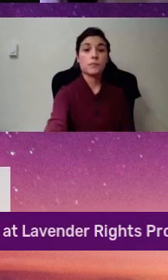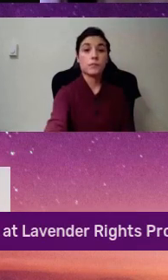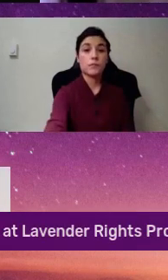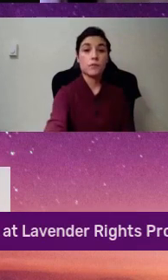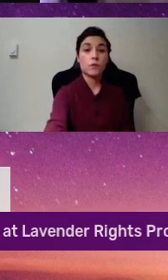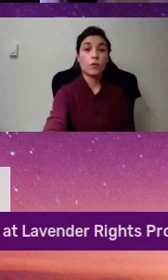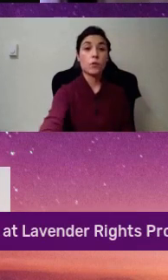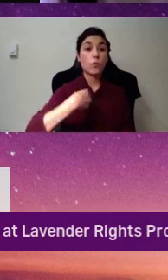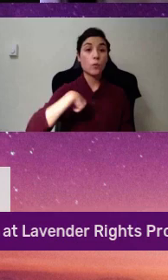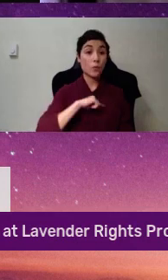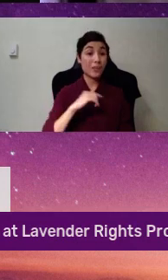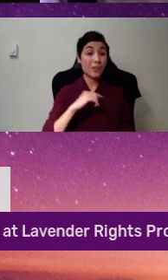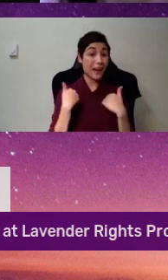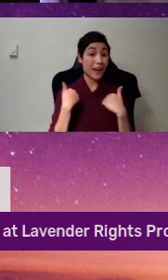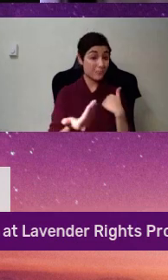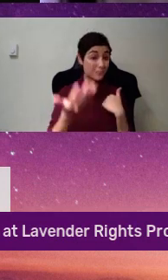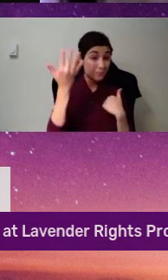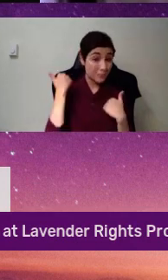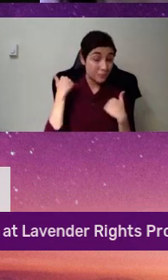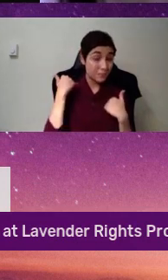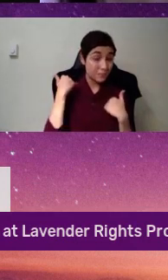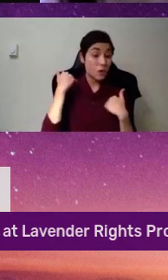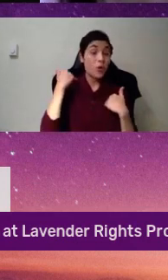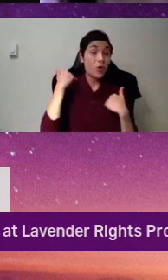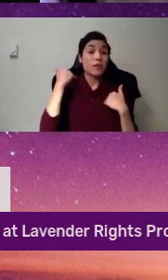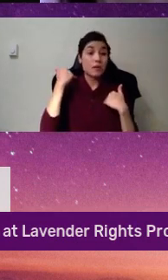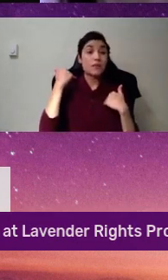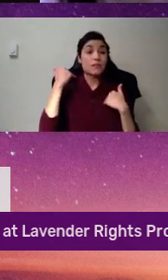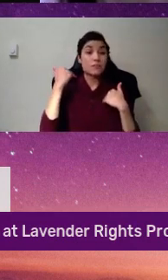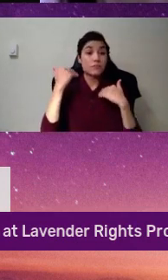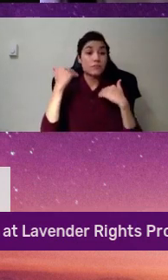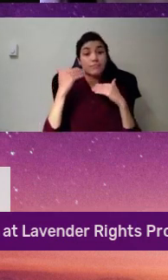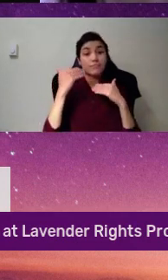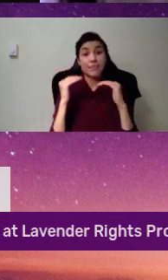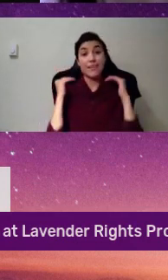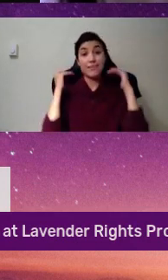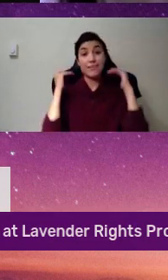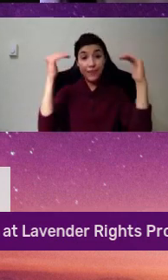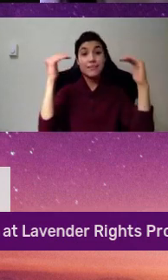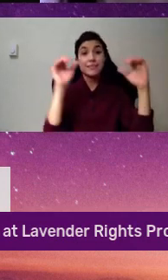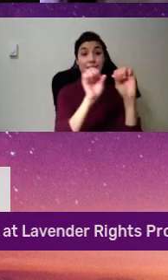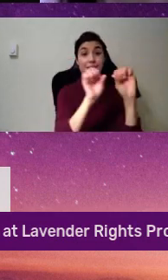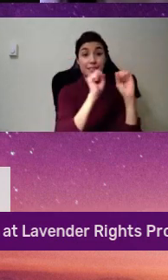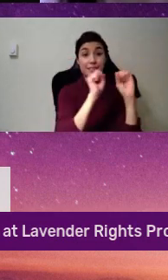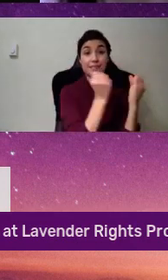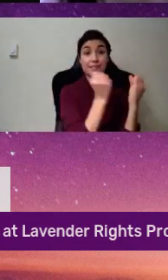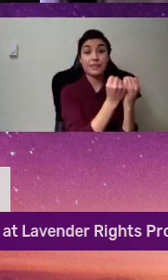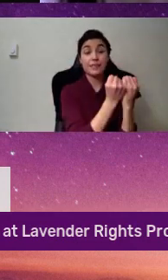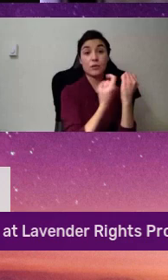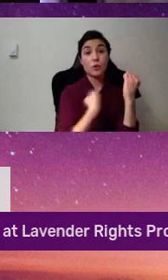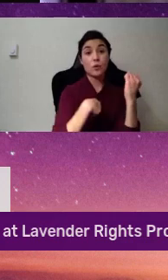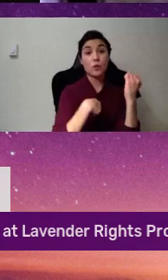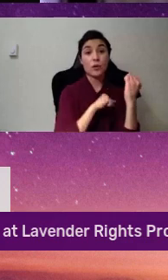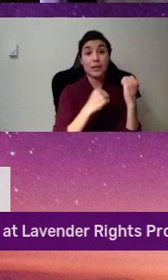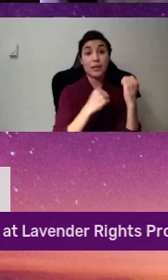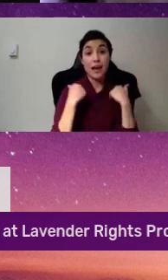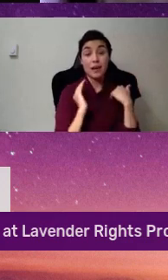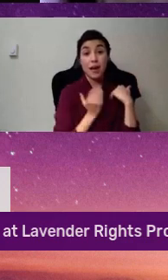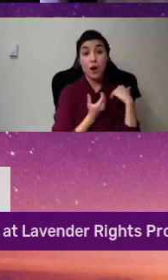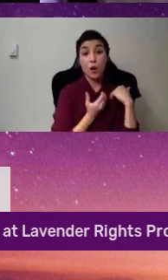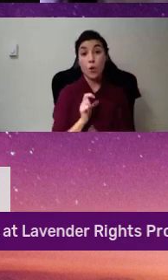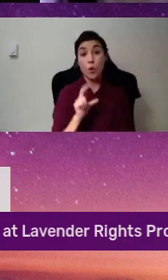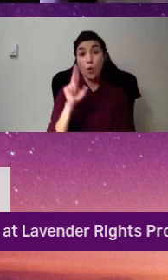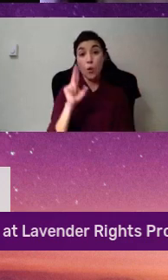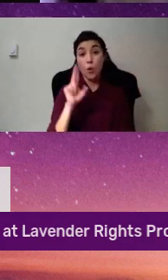indigenous societies prior to colonialism. We had our own systems of technology and technological